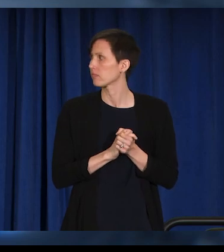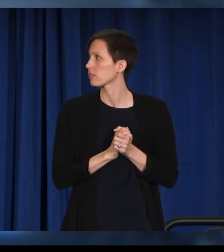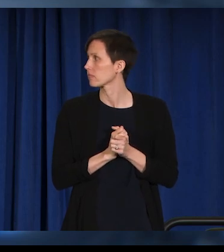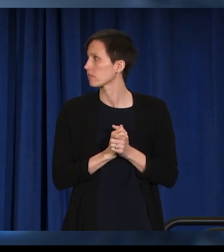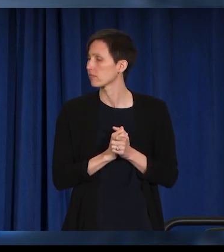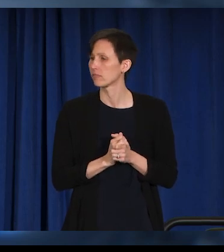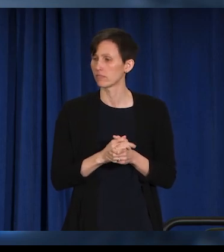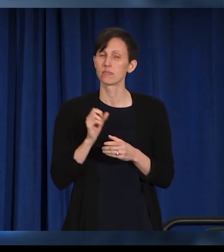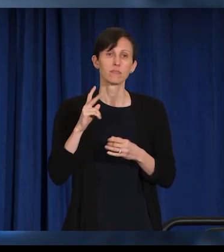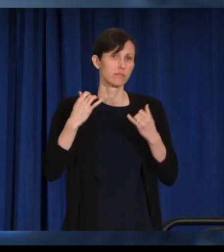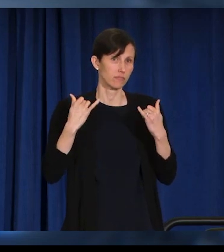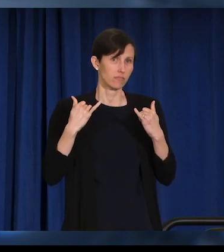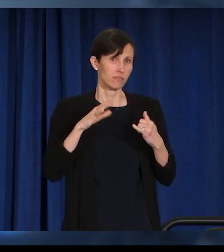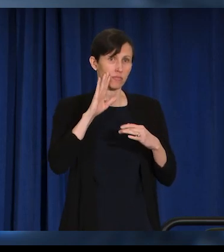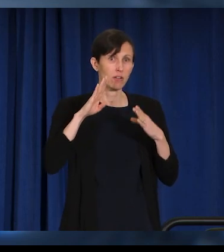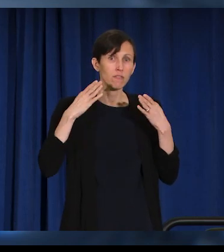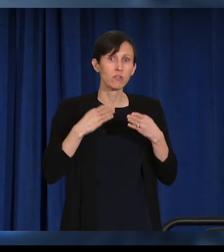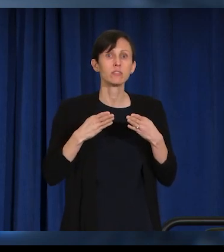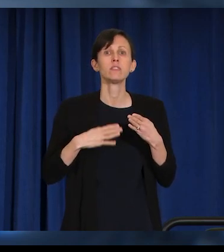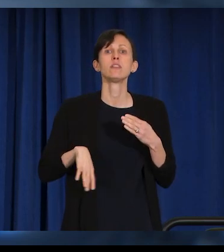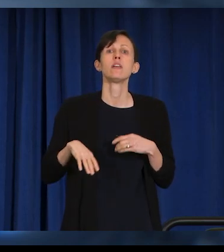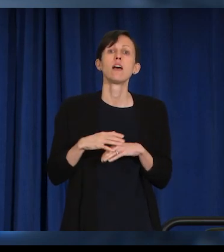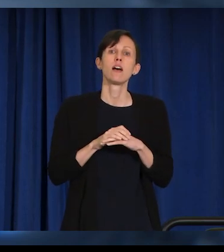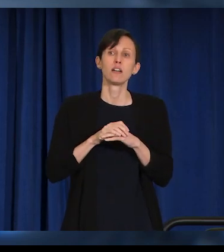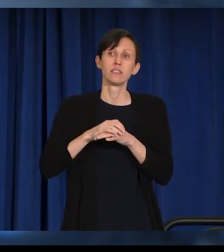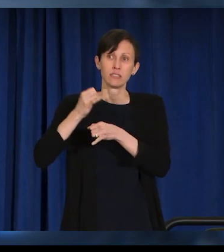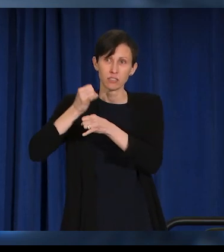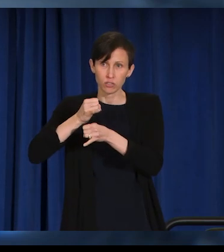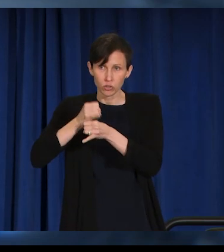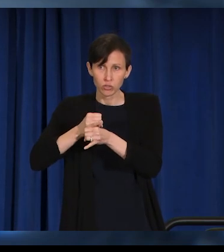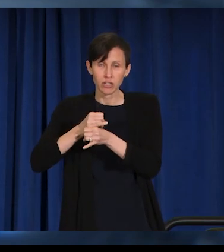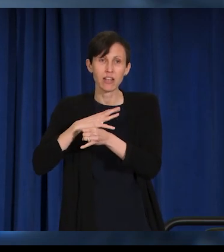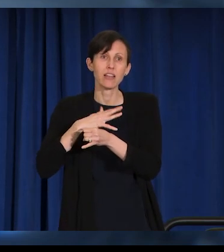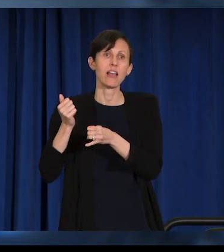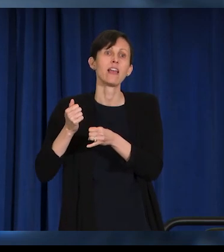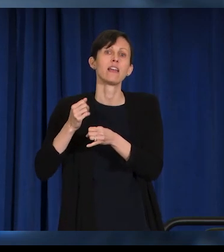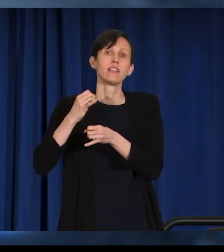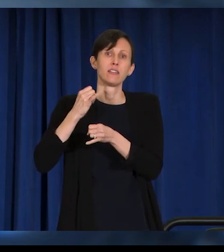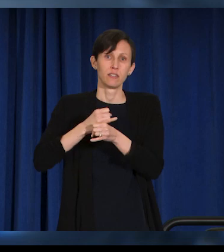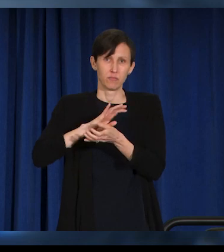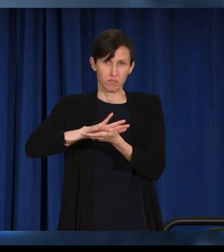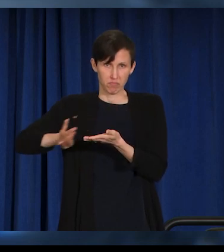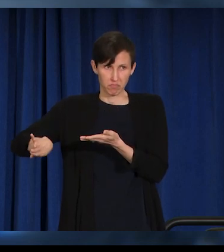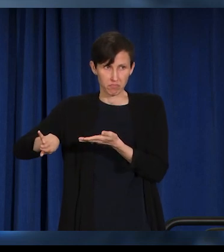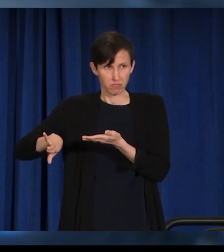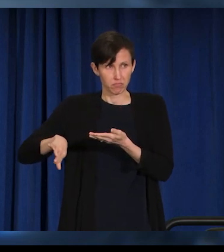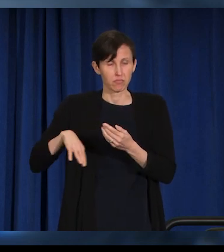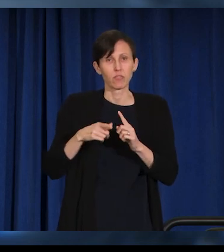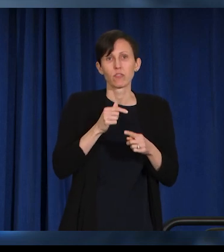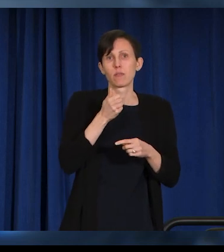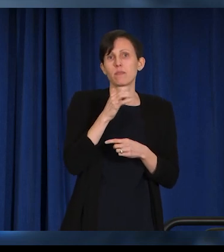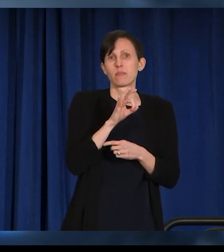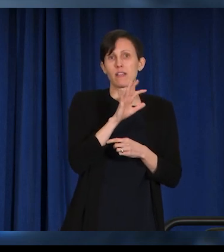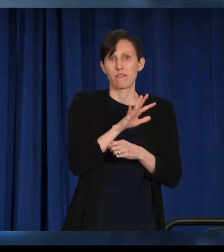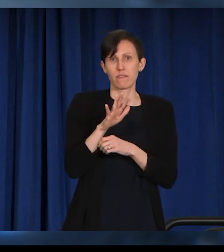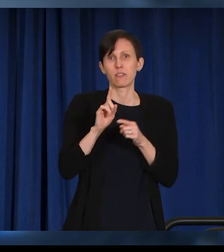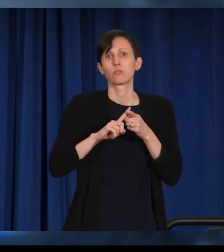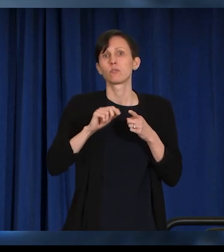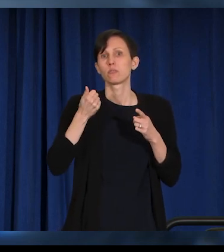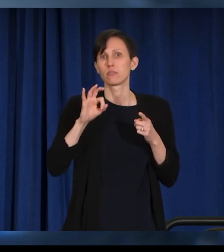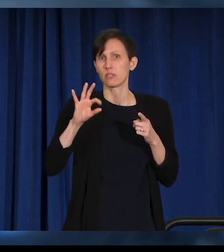Okay, we're going to focus on deinstitutionalization a little bit. So this would be from 1955 to